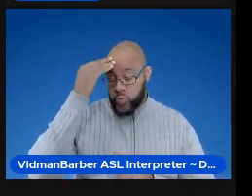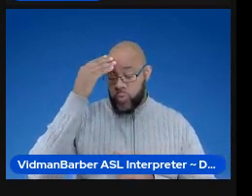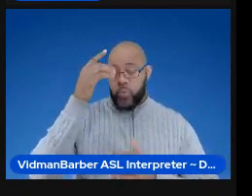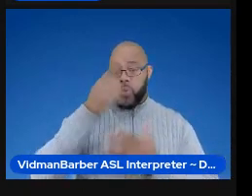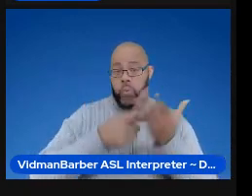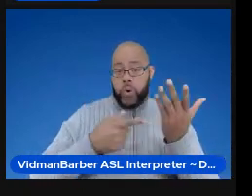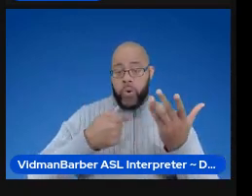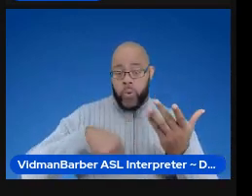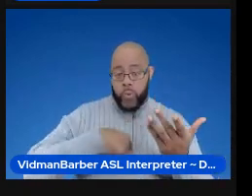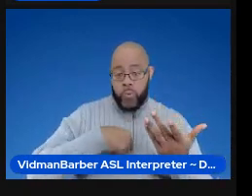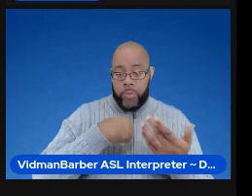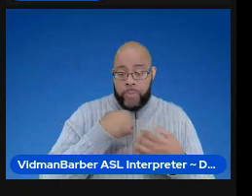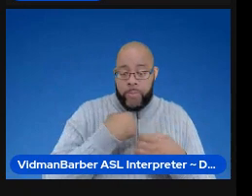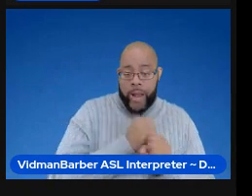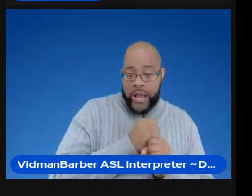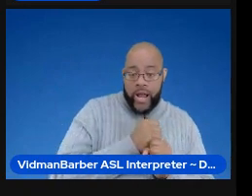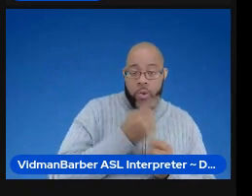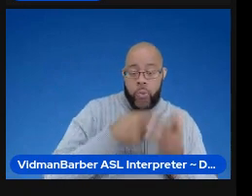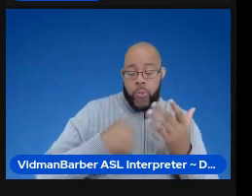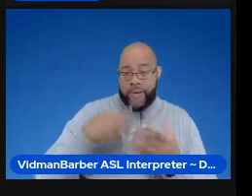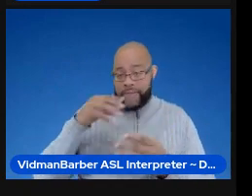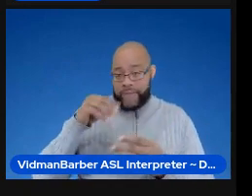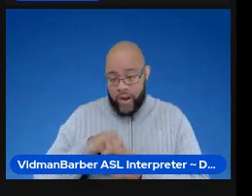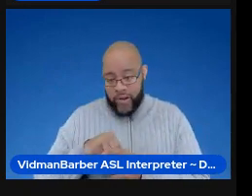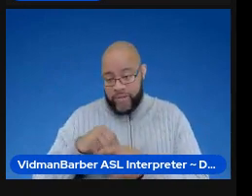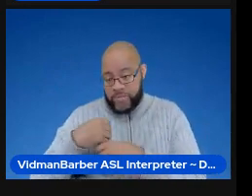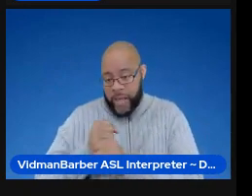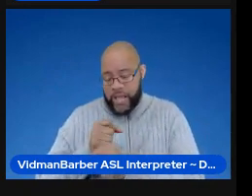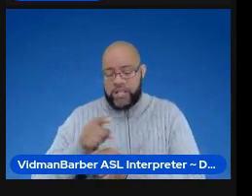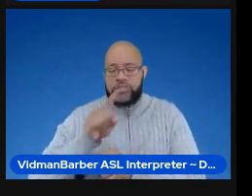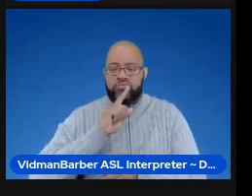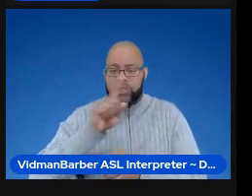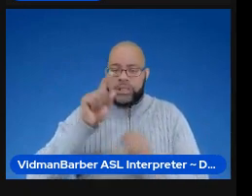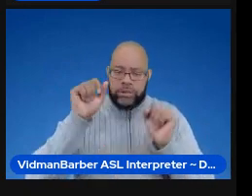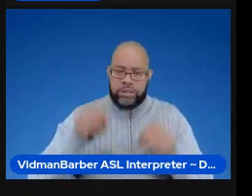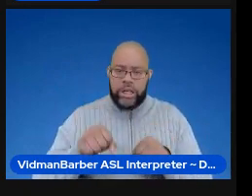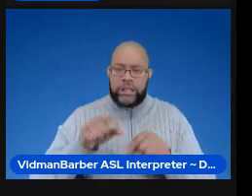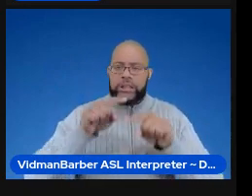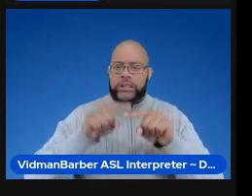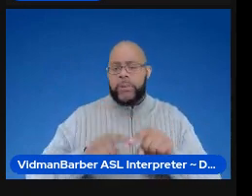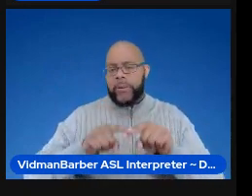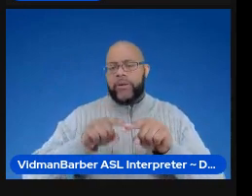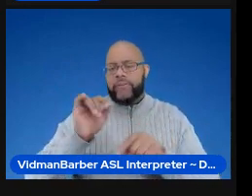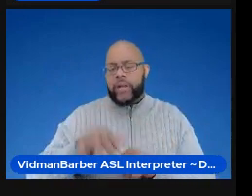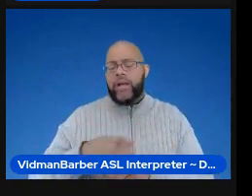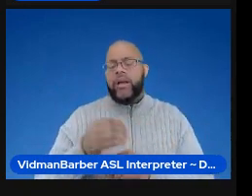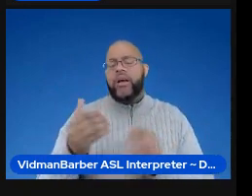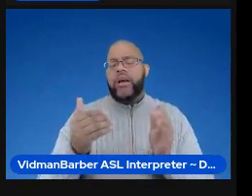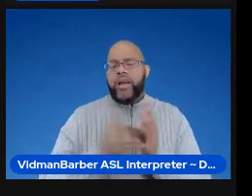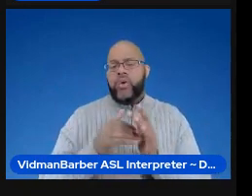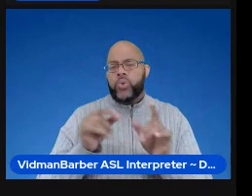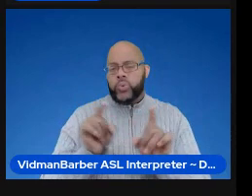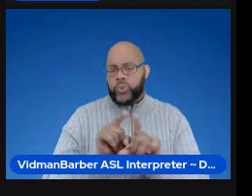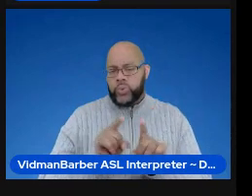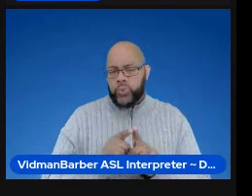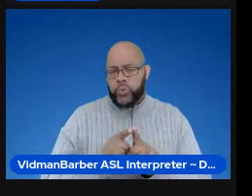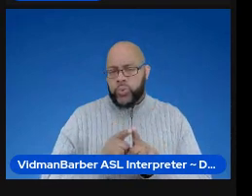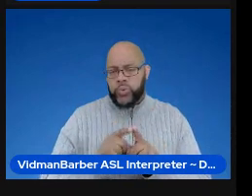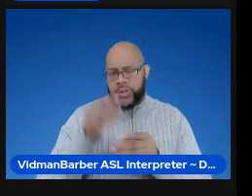cook or what we were involved in cooking, they can really rely on that. And again, to